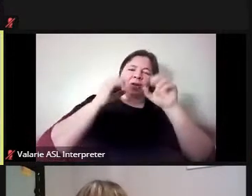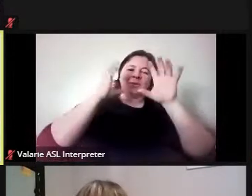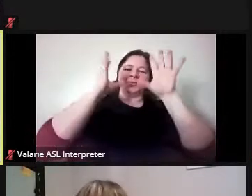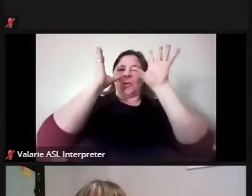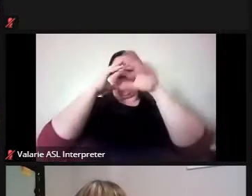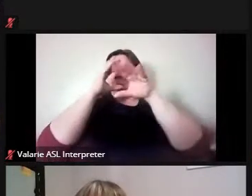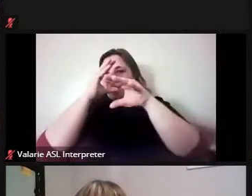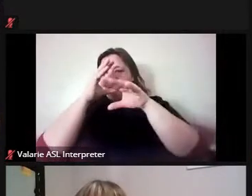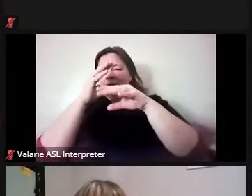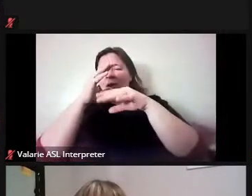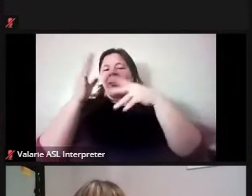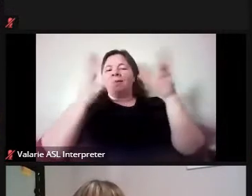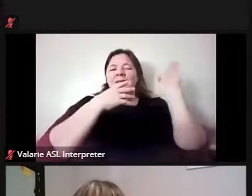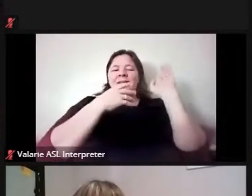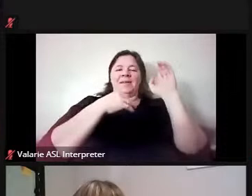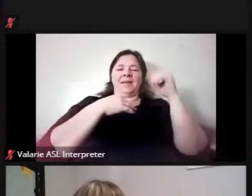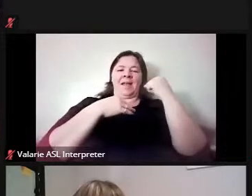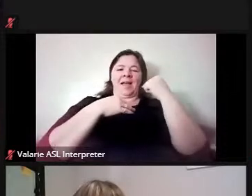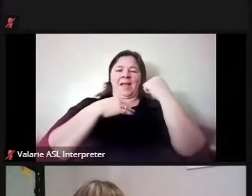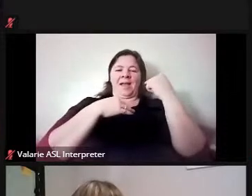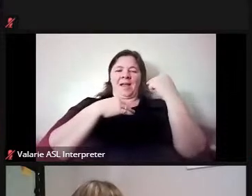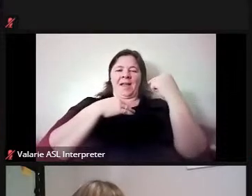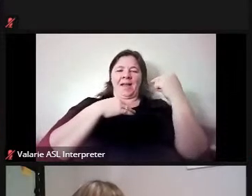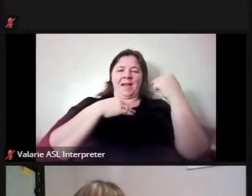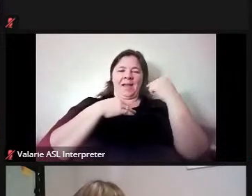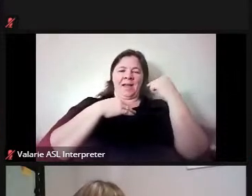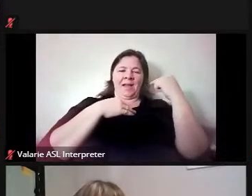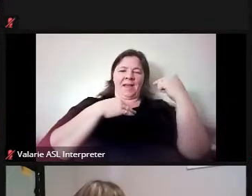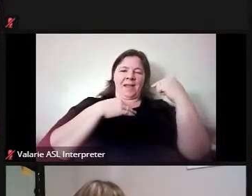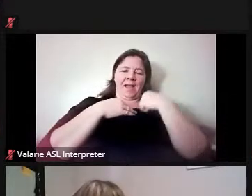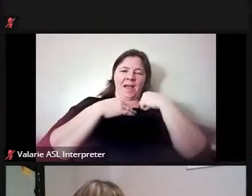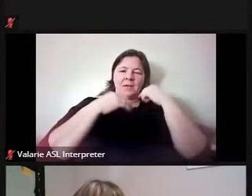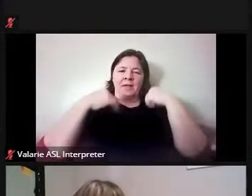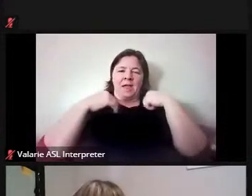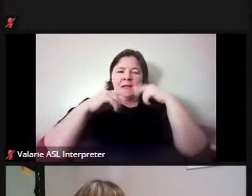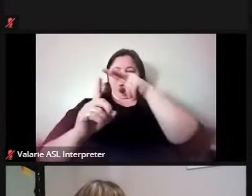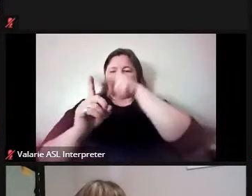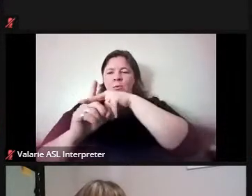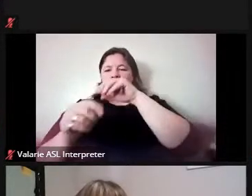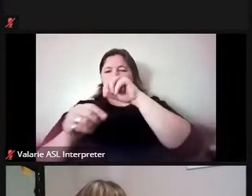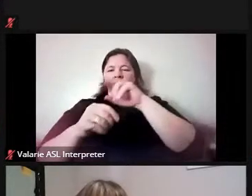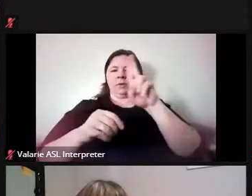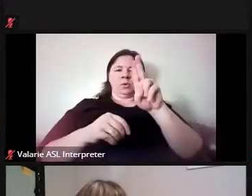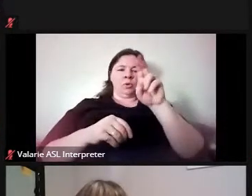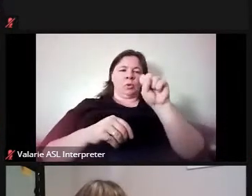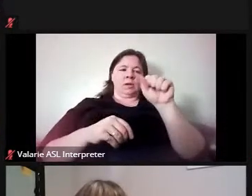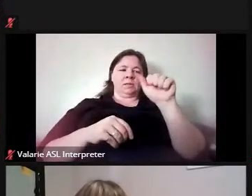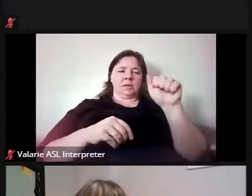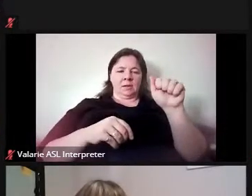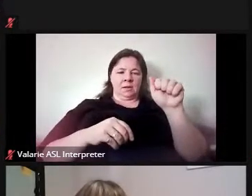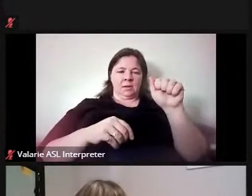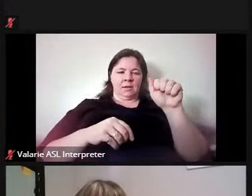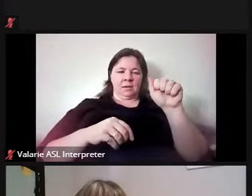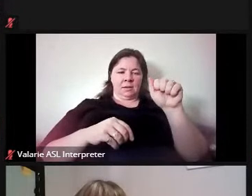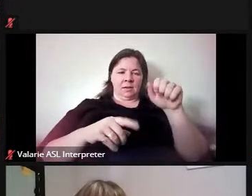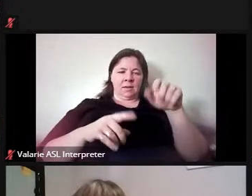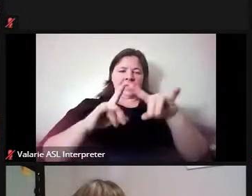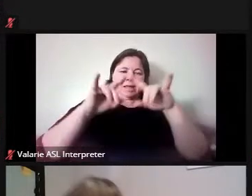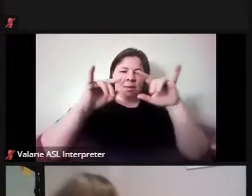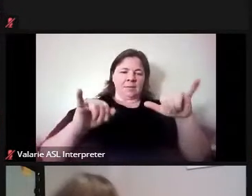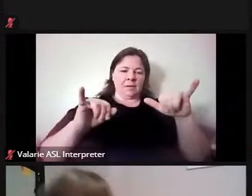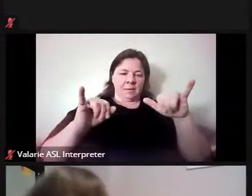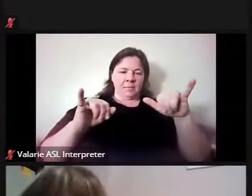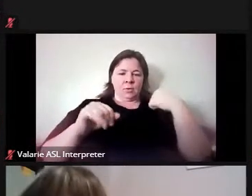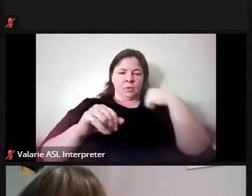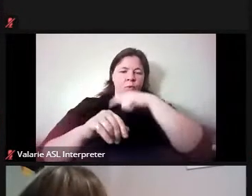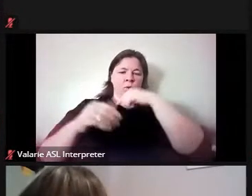No. Actually, I just forgot that I was having an appointment at my US border at the same time, like we